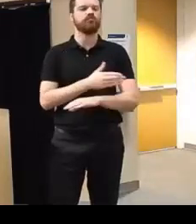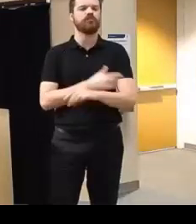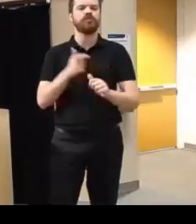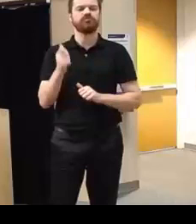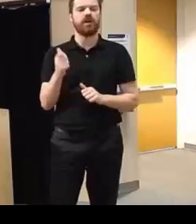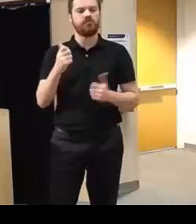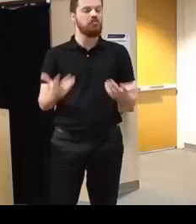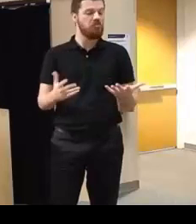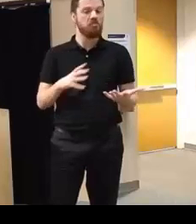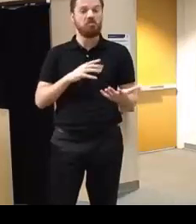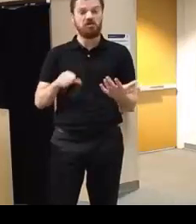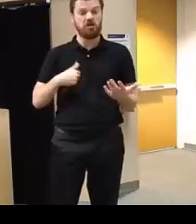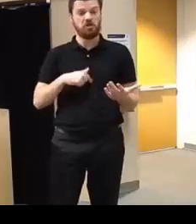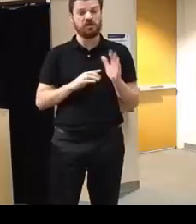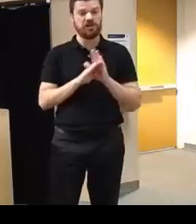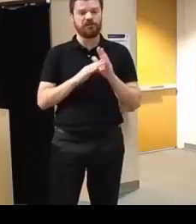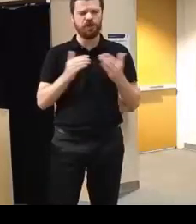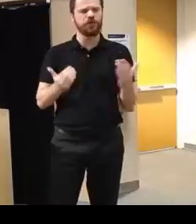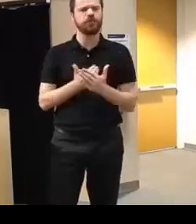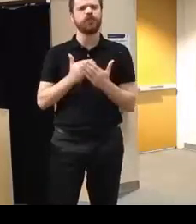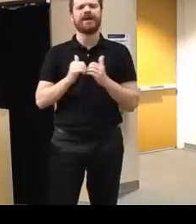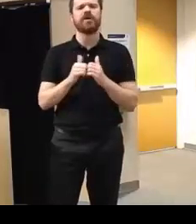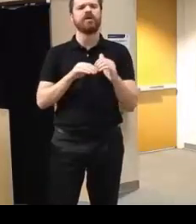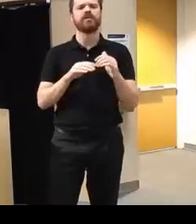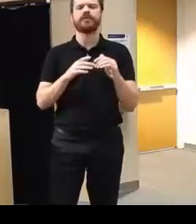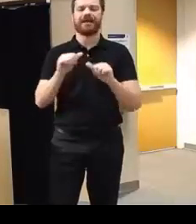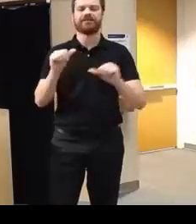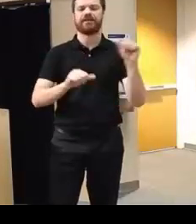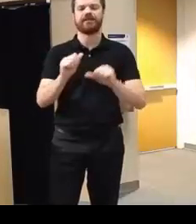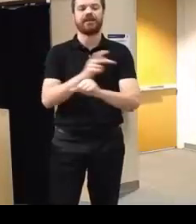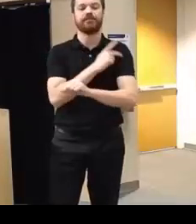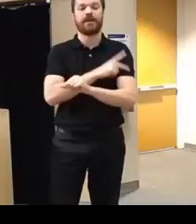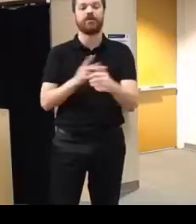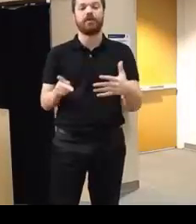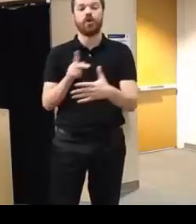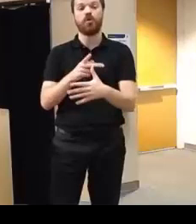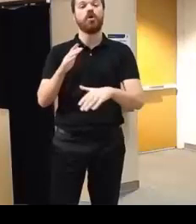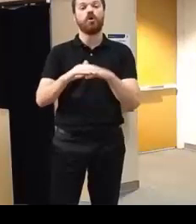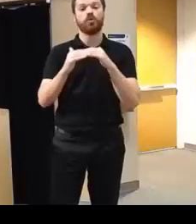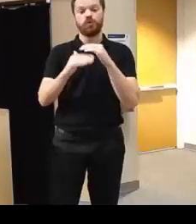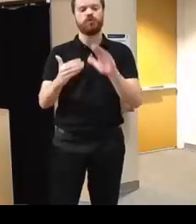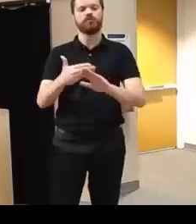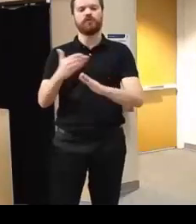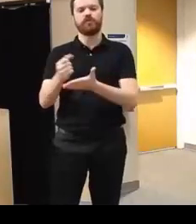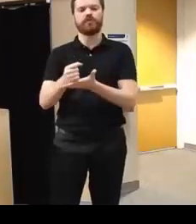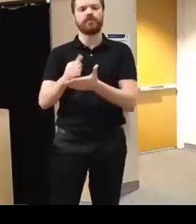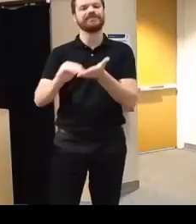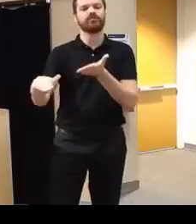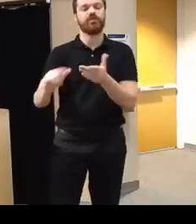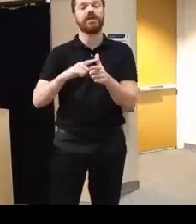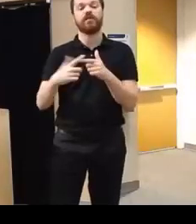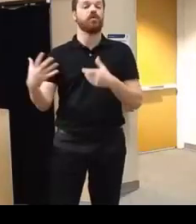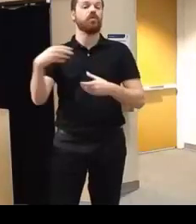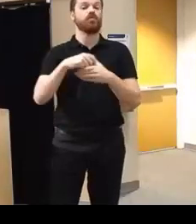we develop some ways of accessing patient or assessing patient priorities on the unit while they're there prior to discharge, and incorporate that